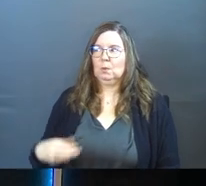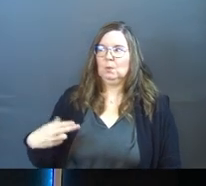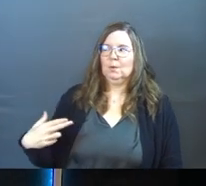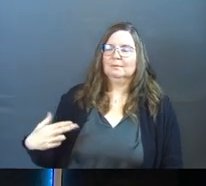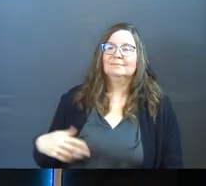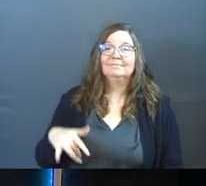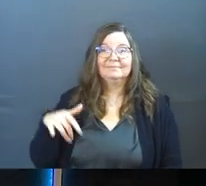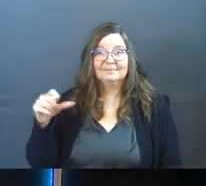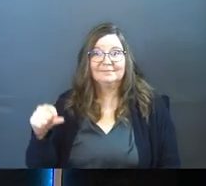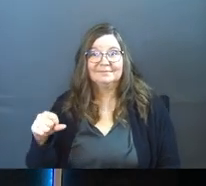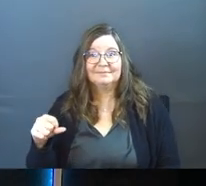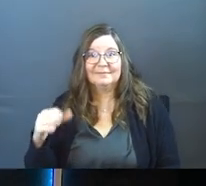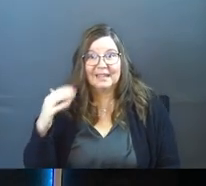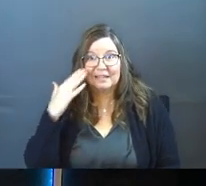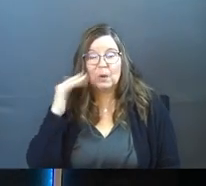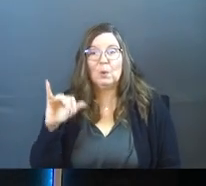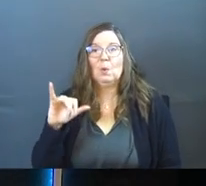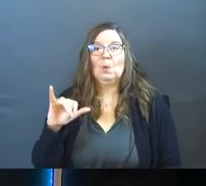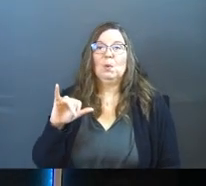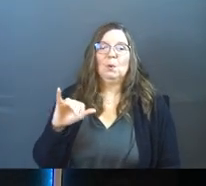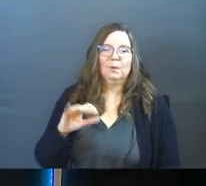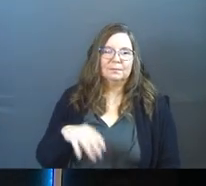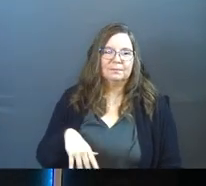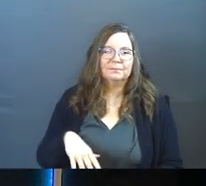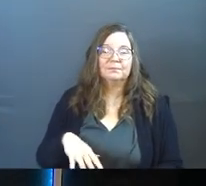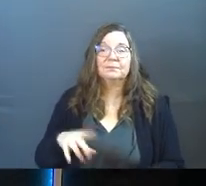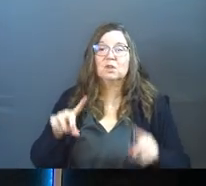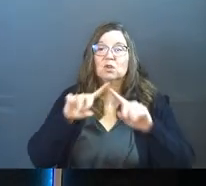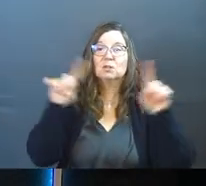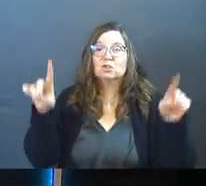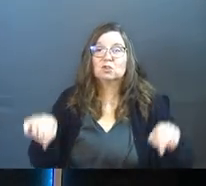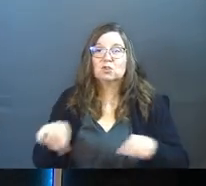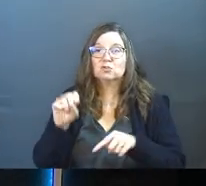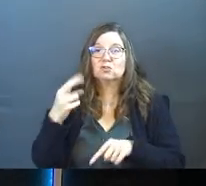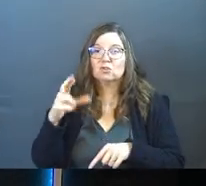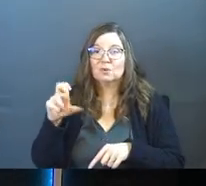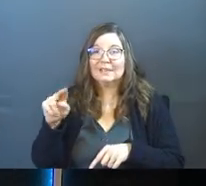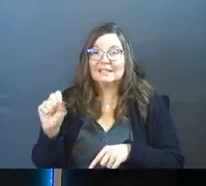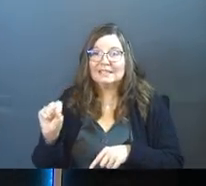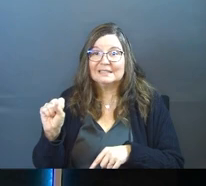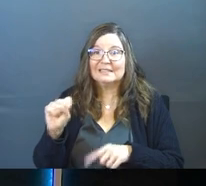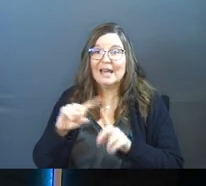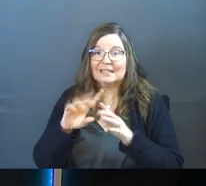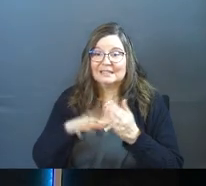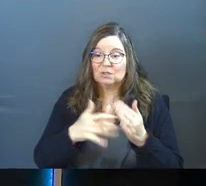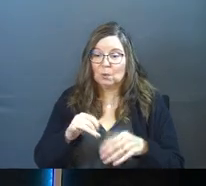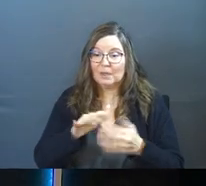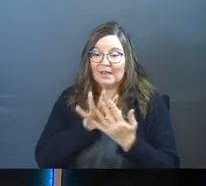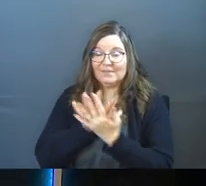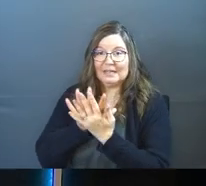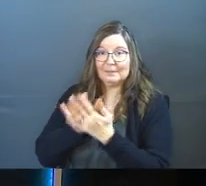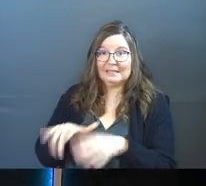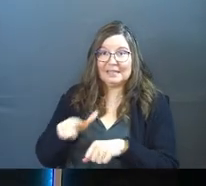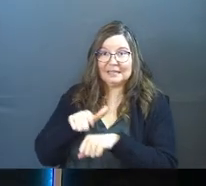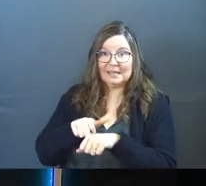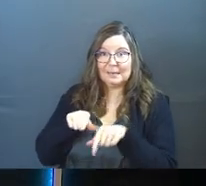ooh. Yeah, that knowing, like, ooh. Screens and schedules, right? So if intimacy takes time spent